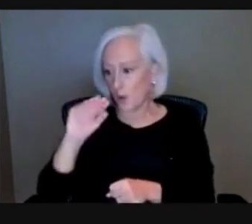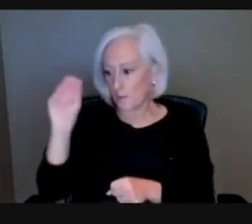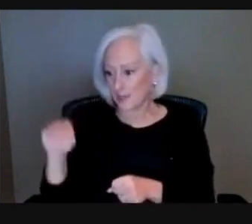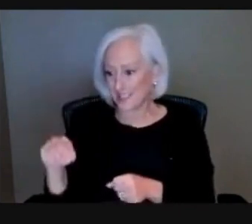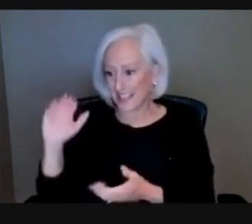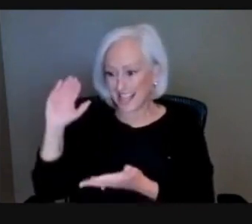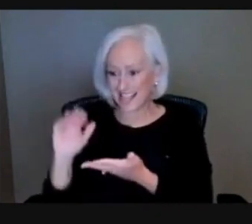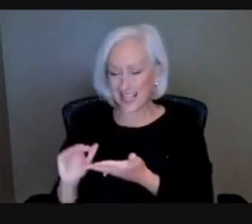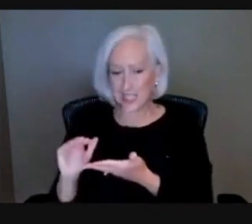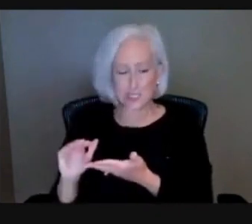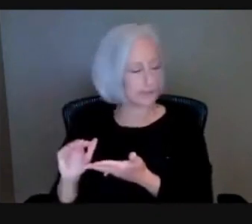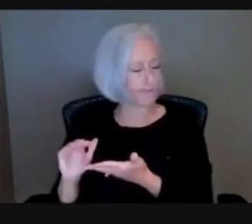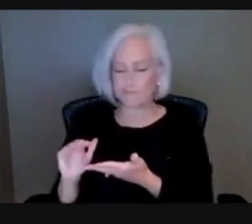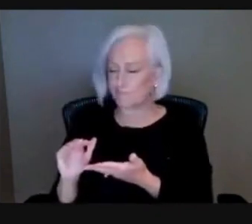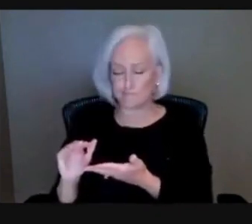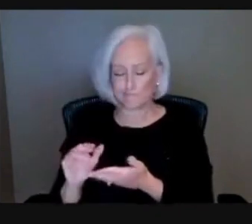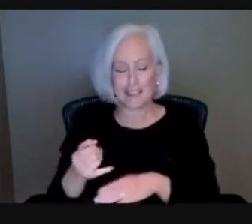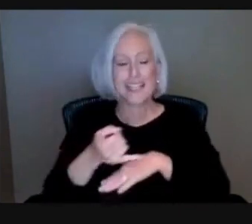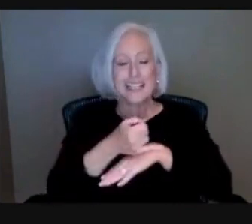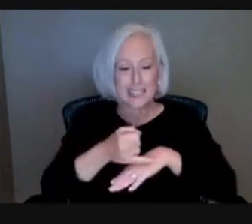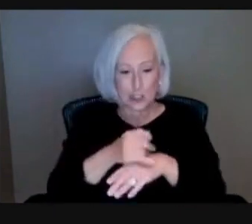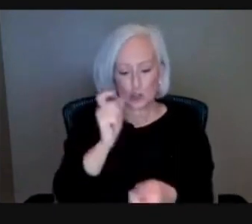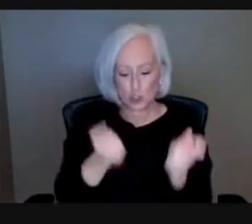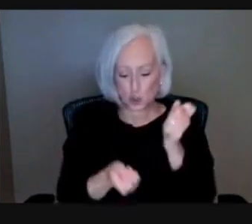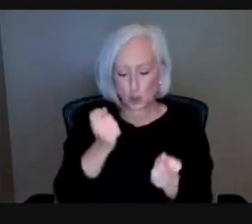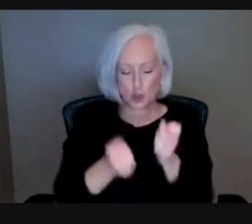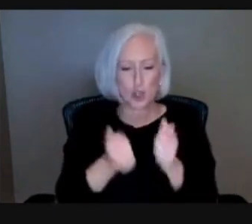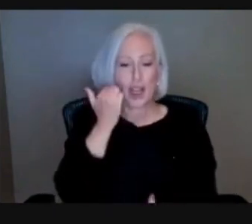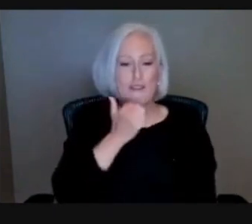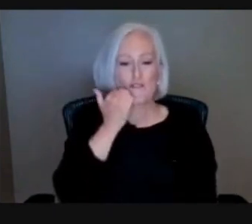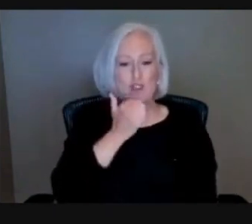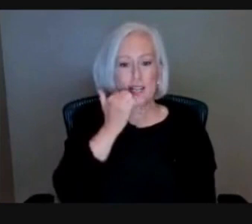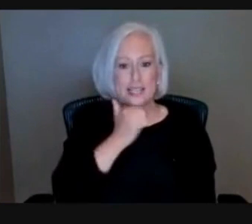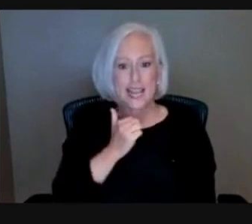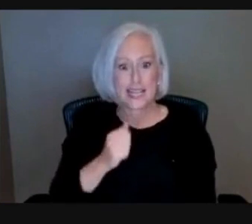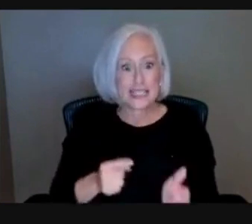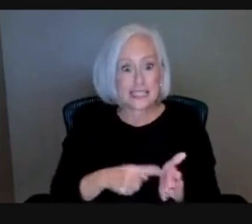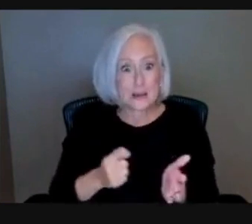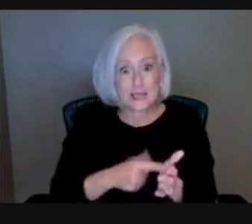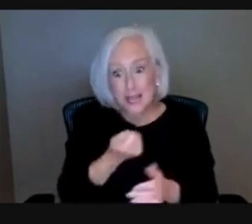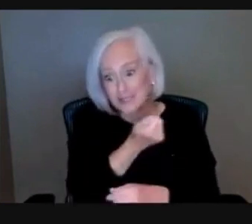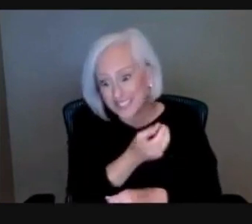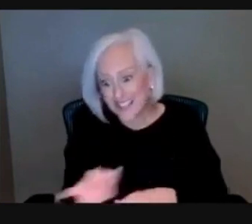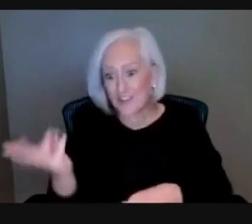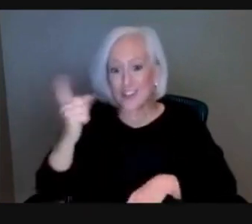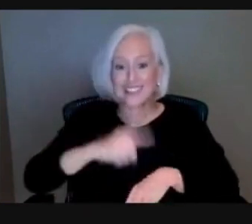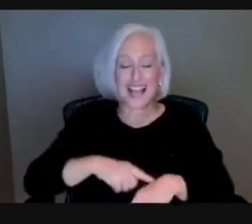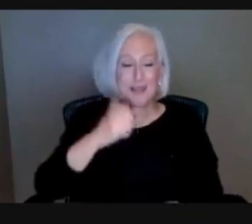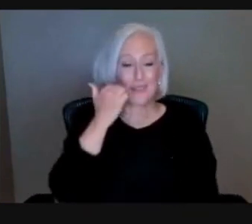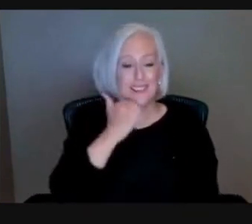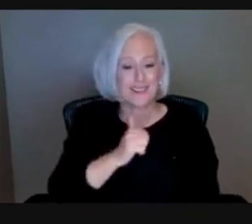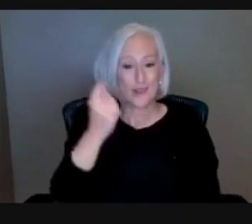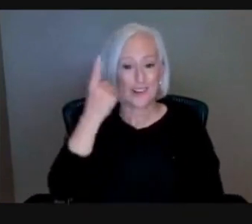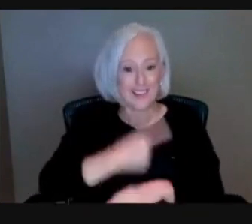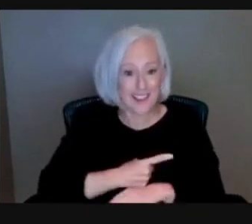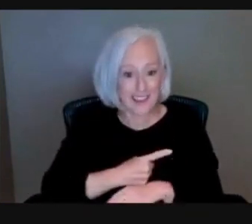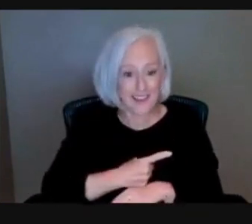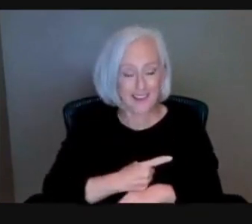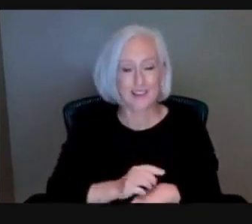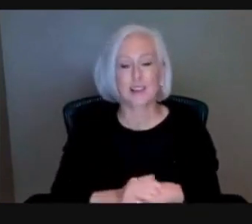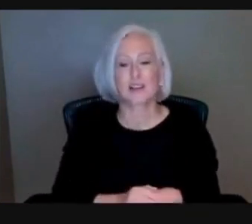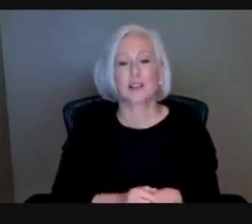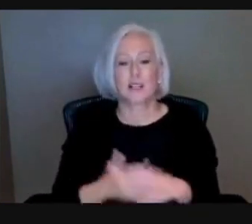rates change on a daily basis. Sometimes they change multiple times a day. Today,